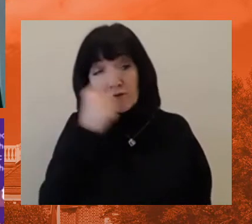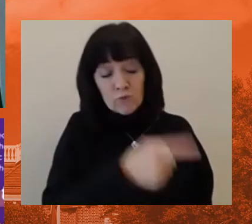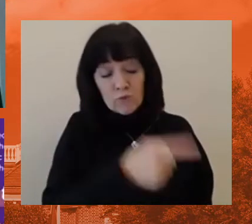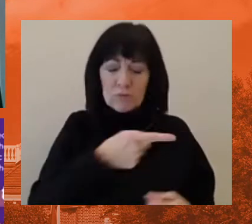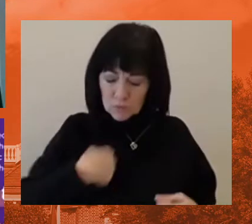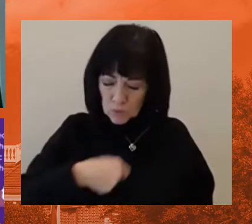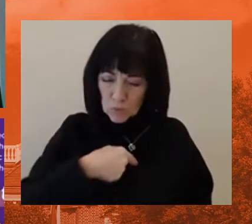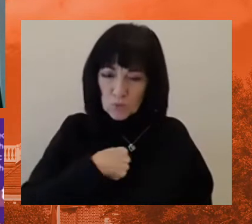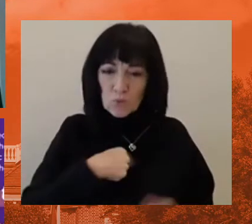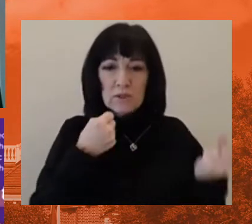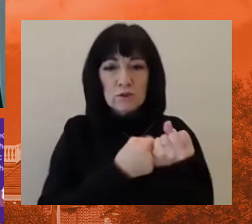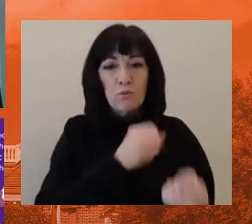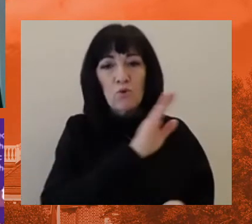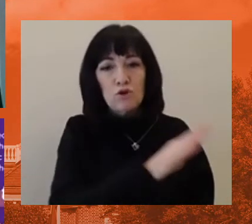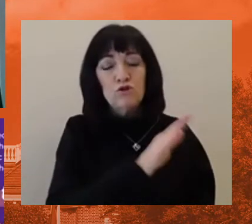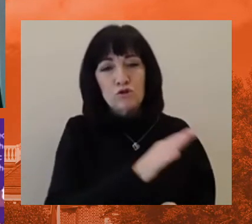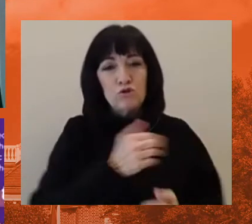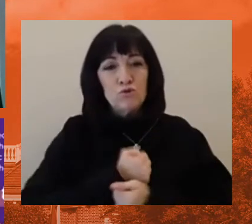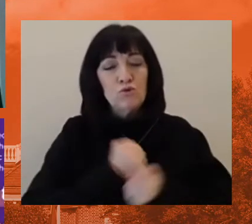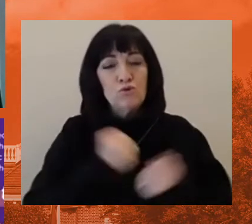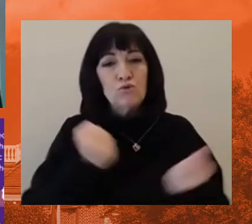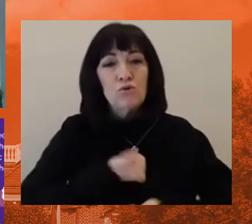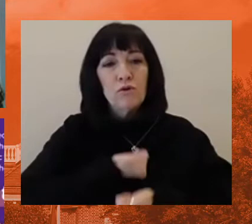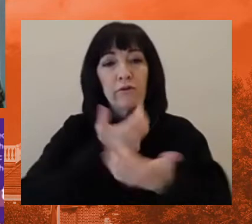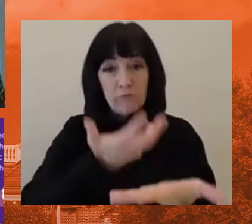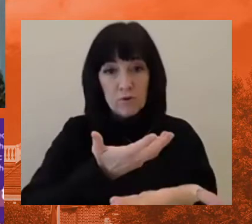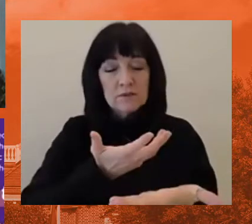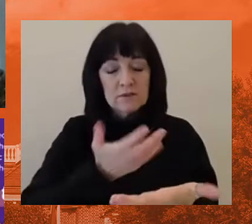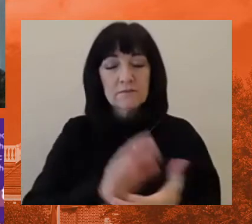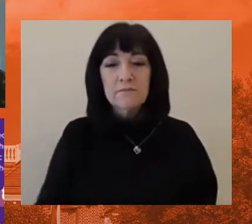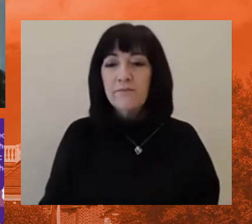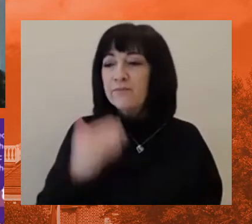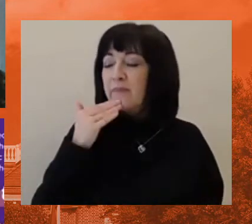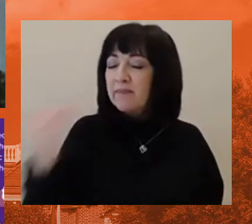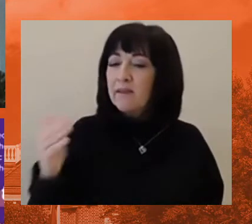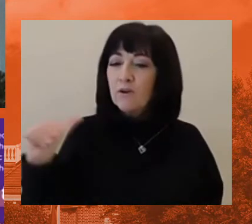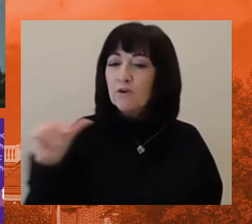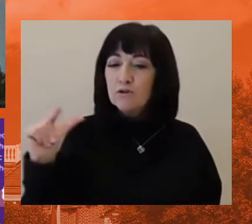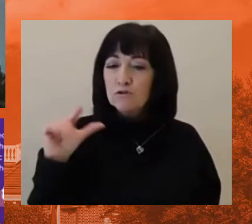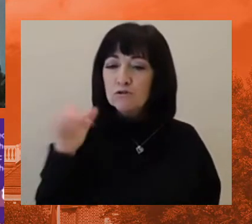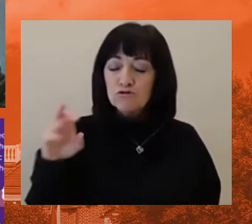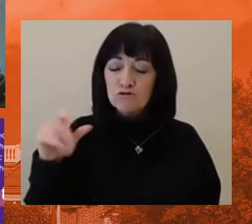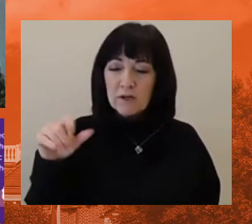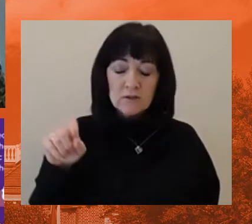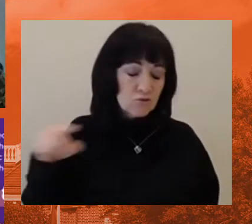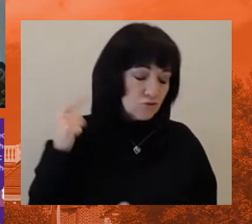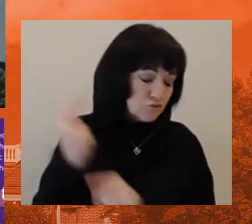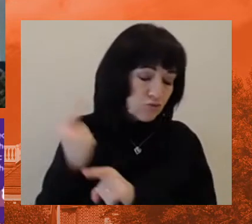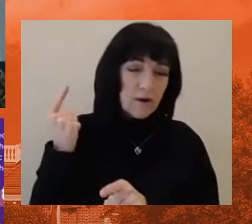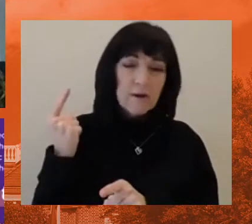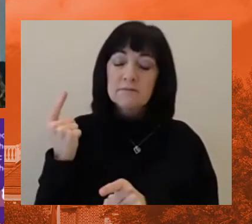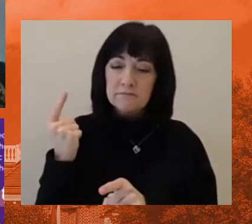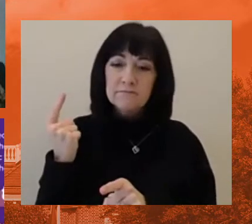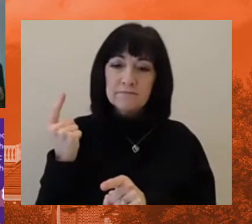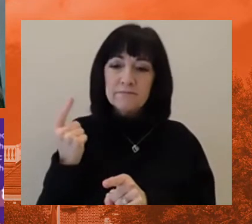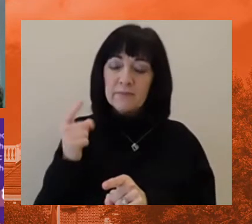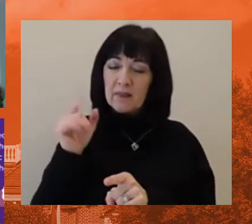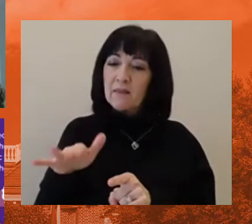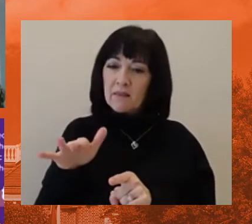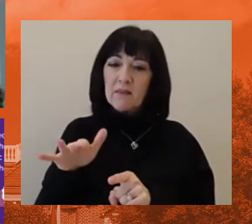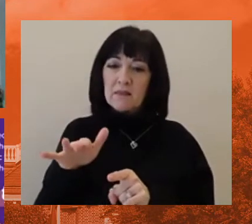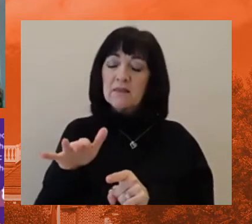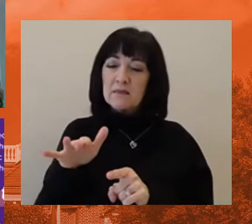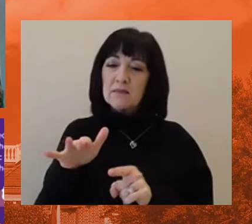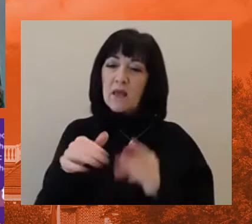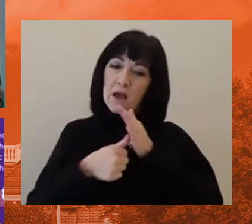care. Thank you, Attorney General Jennings, and you're exactly right. That is fundamentally the message, that